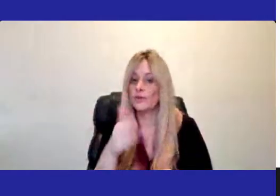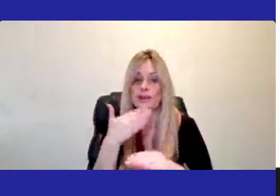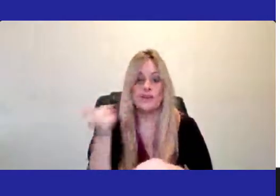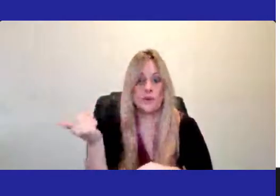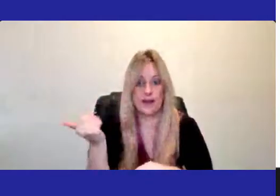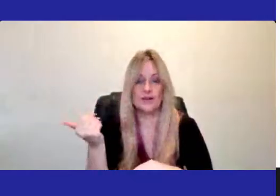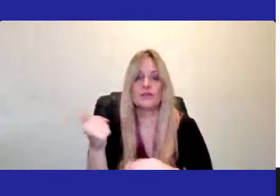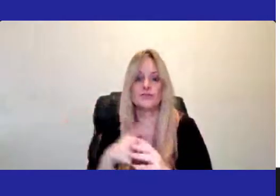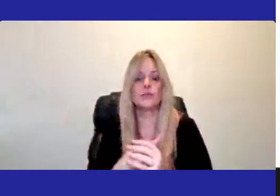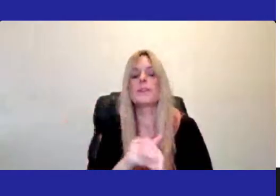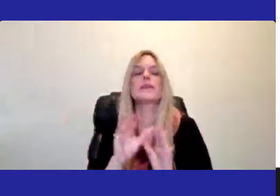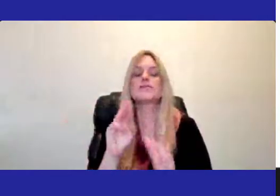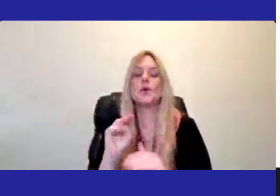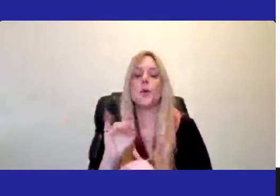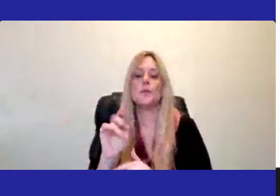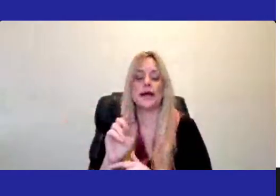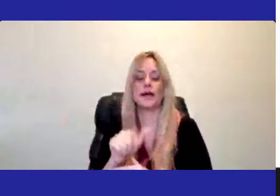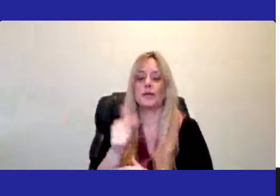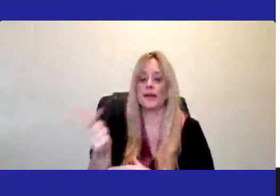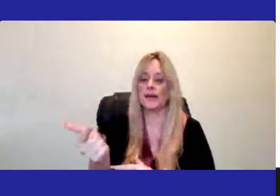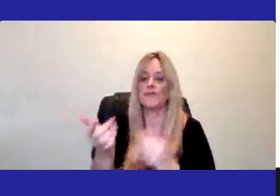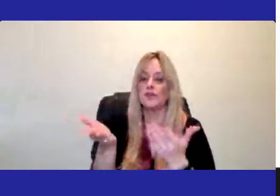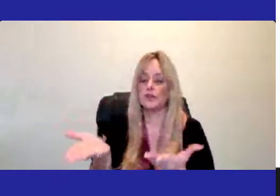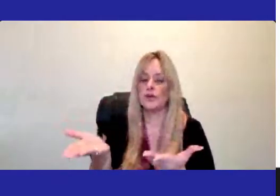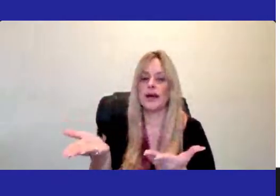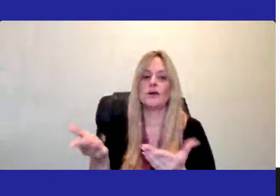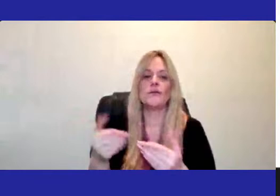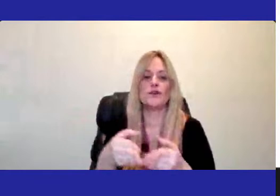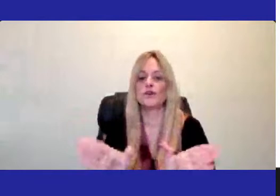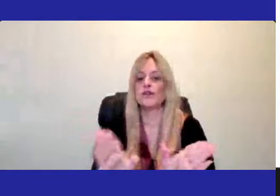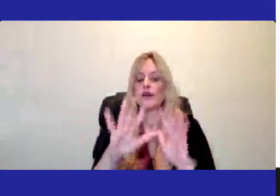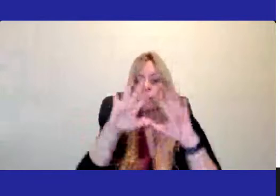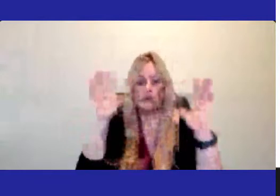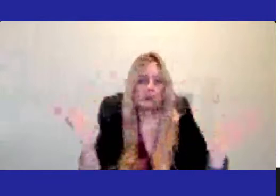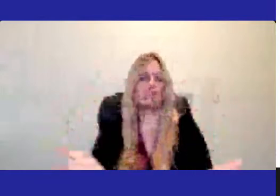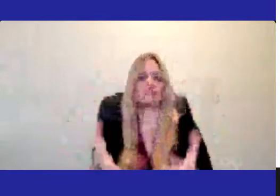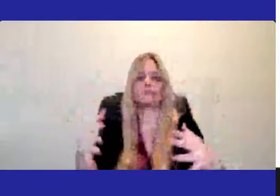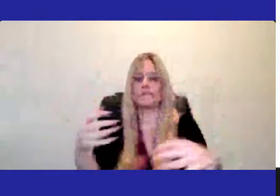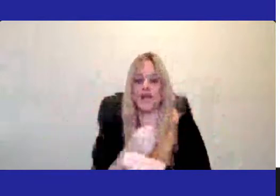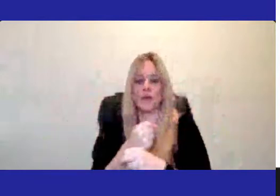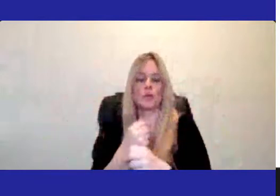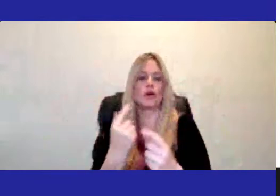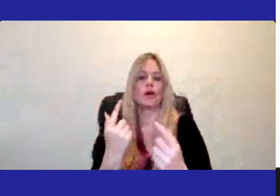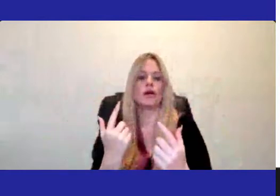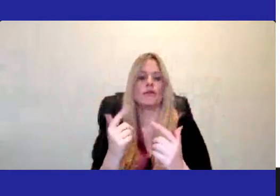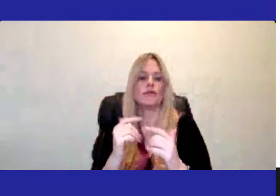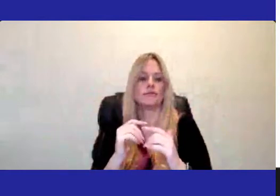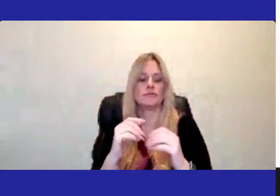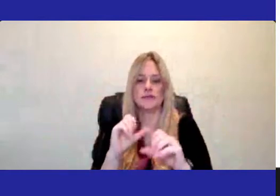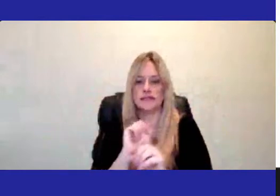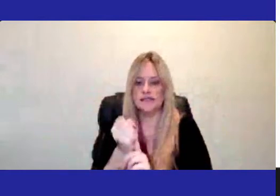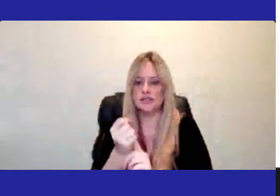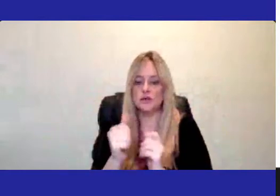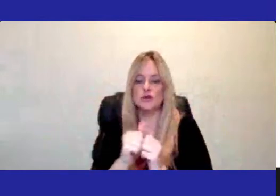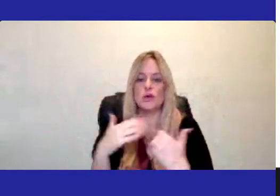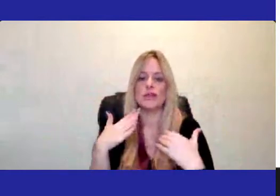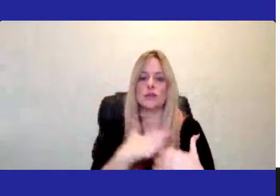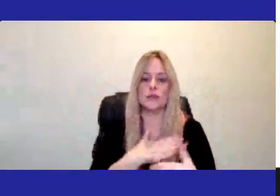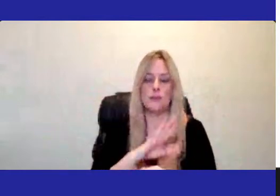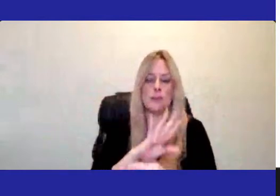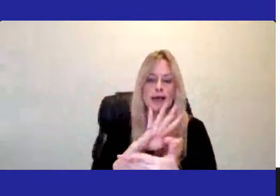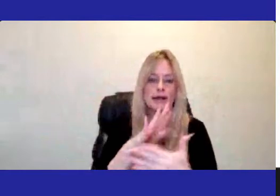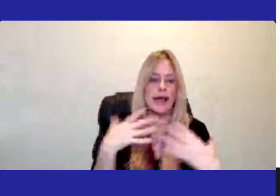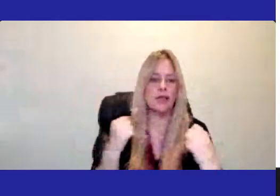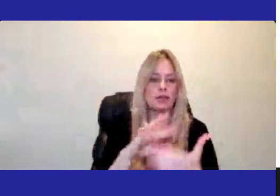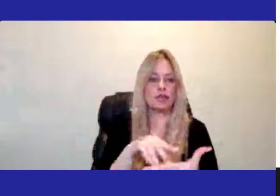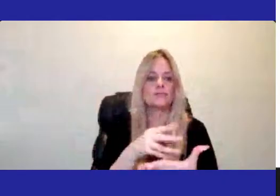So Mike, let me just hand off to you for a general overview of where we're at with digital health and MyChart. Thank you very much. So a little over a year